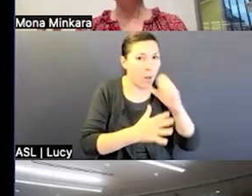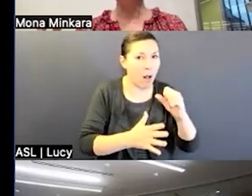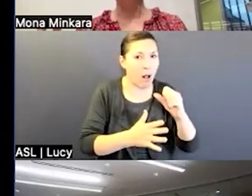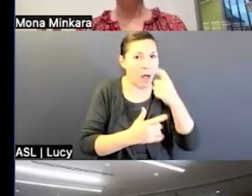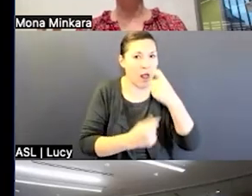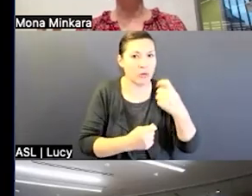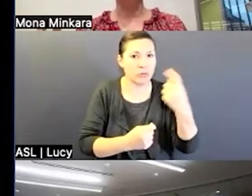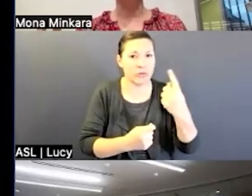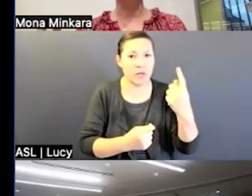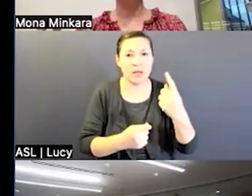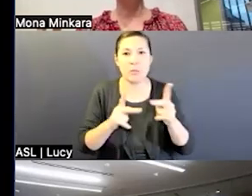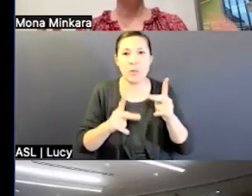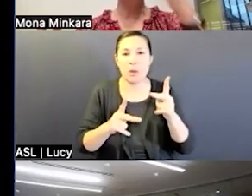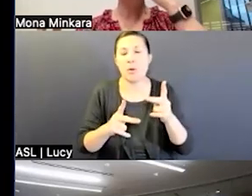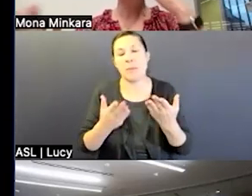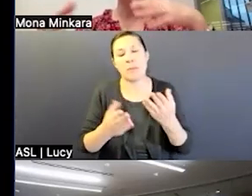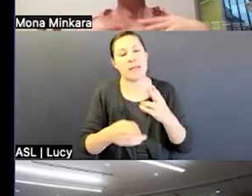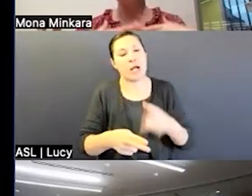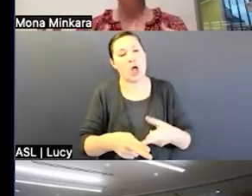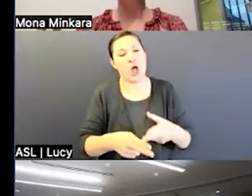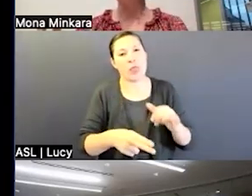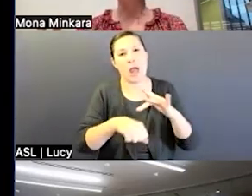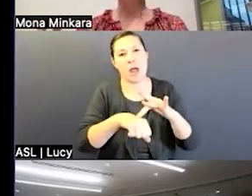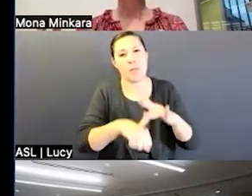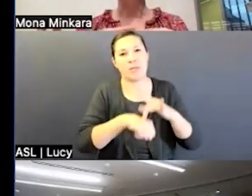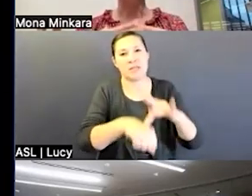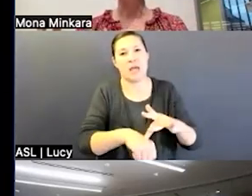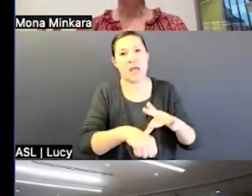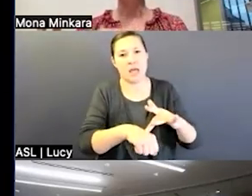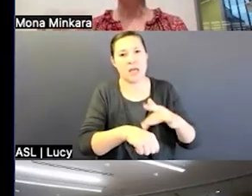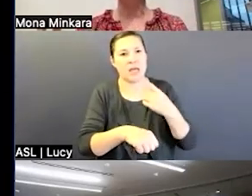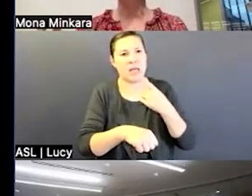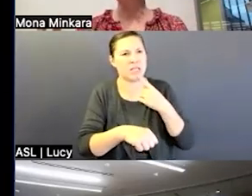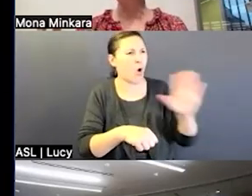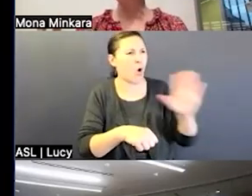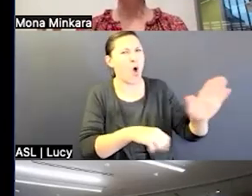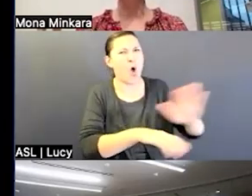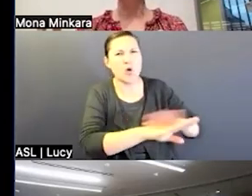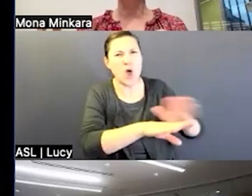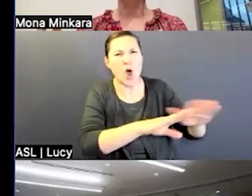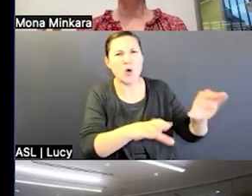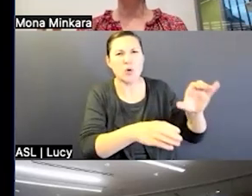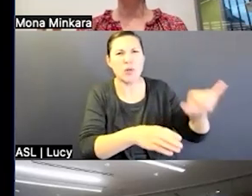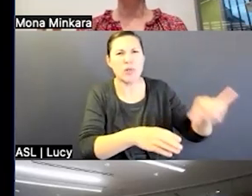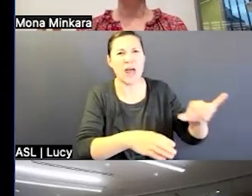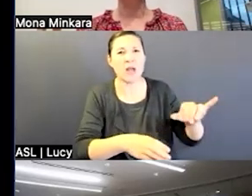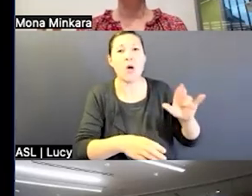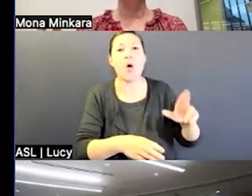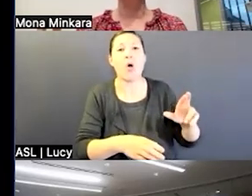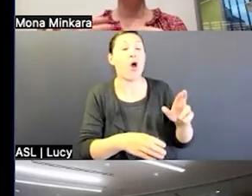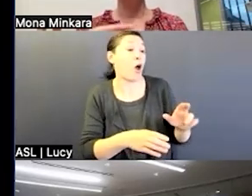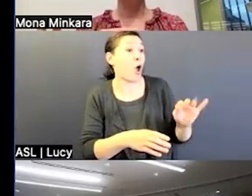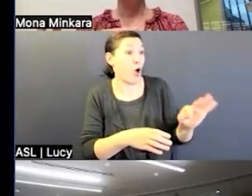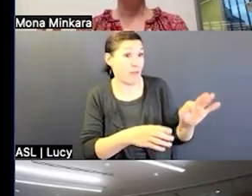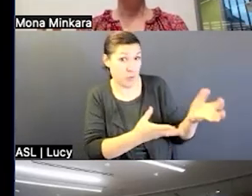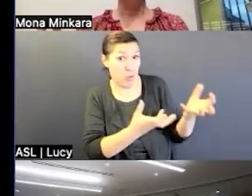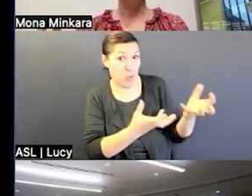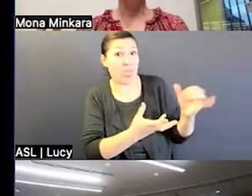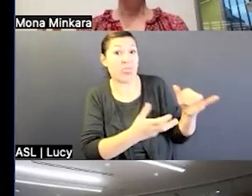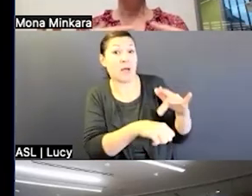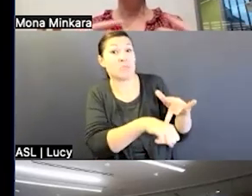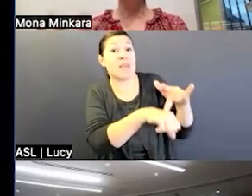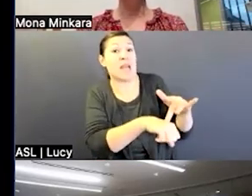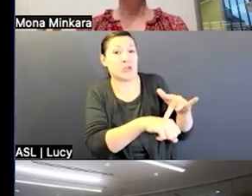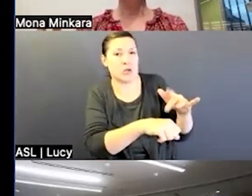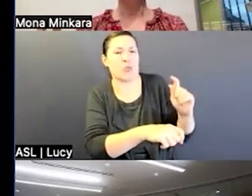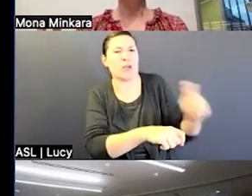it an obsession and try to keep them away from that or save it as a reward if they do what you want them to do.